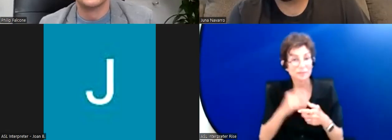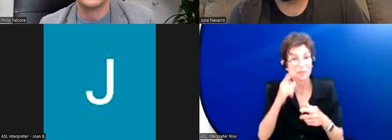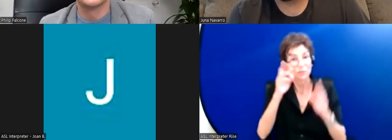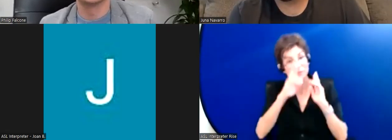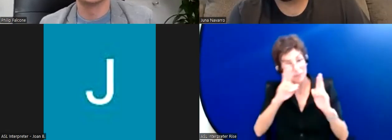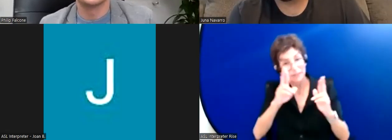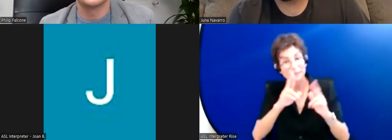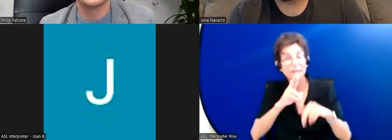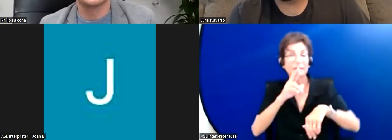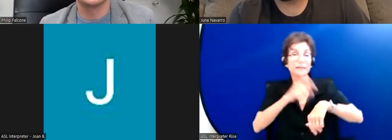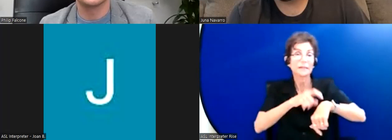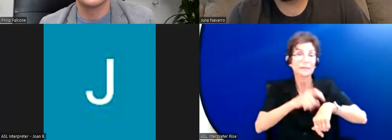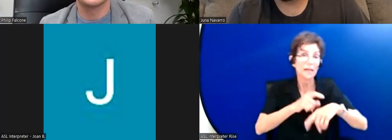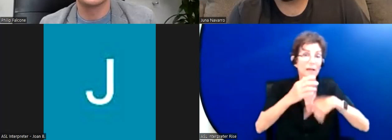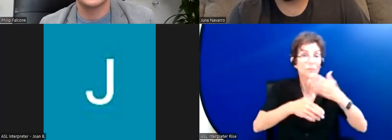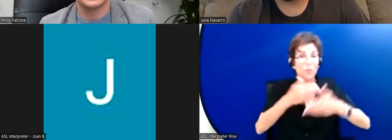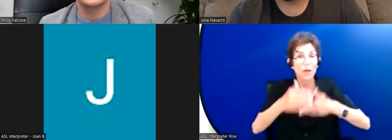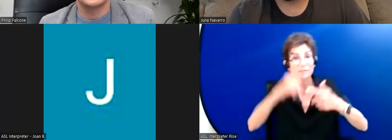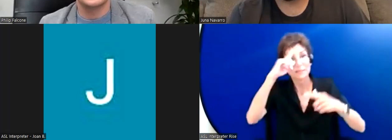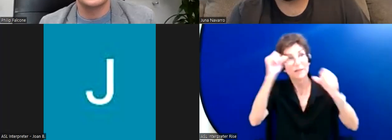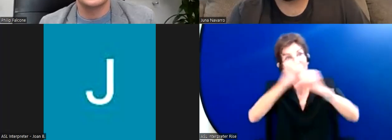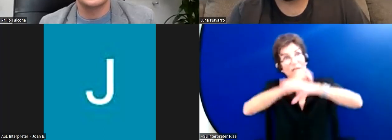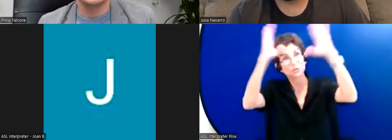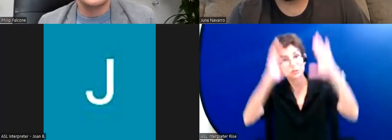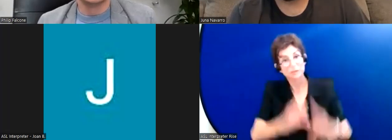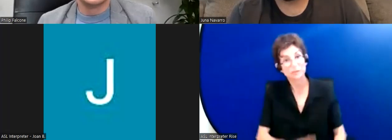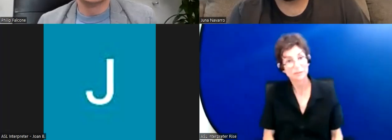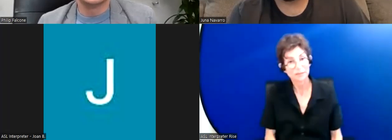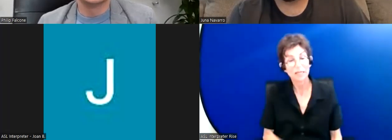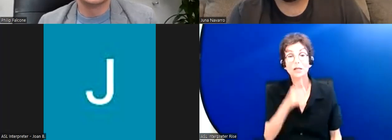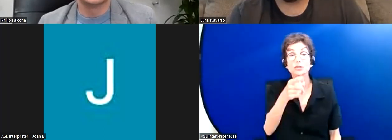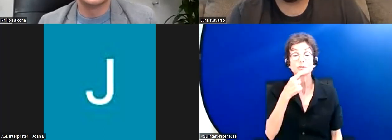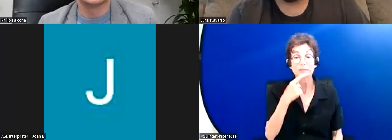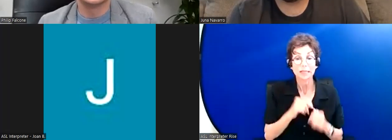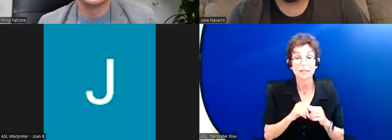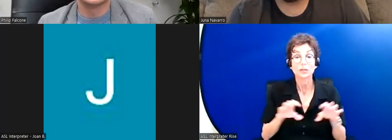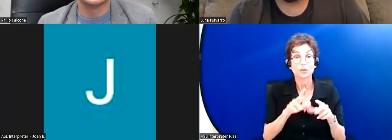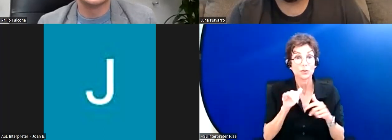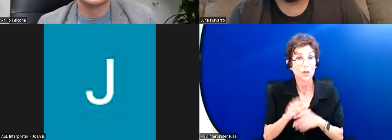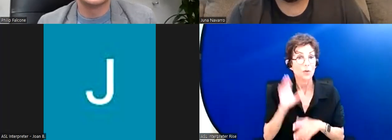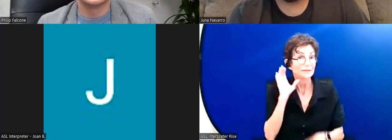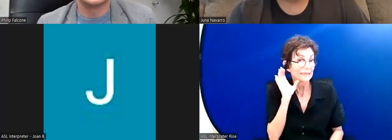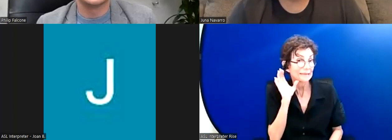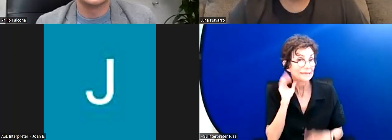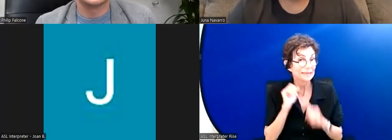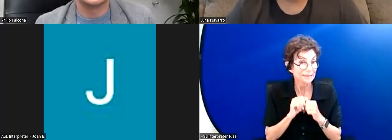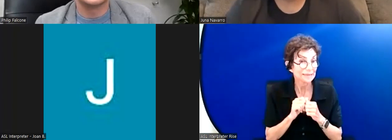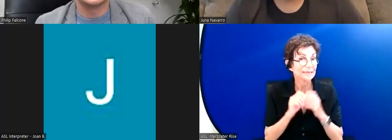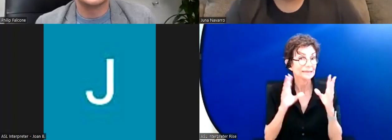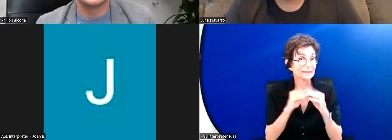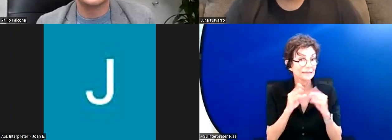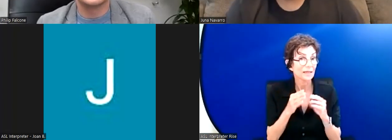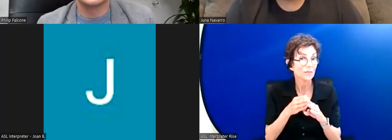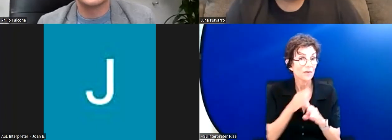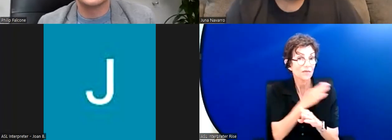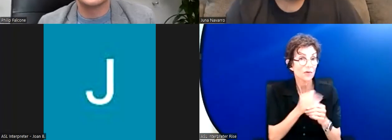members? But I think that you addressed that by the fact that you hold those listening sessions before you hire the artist,